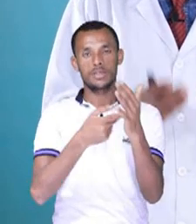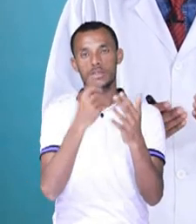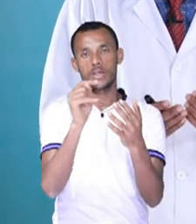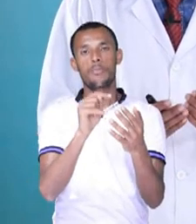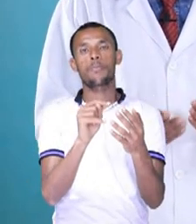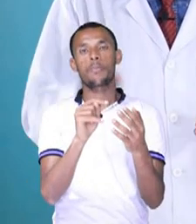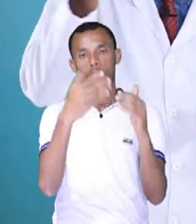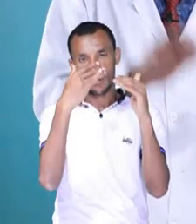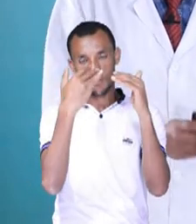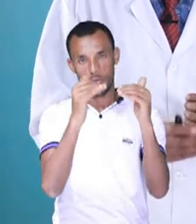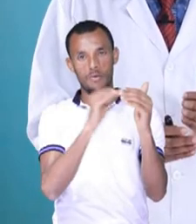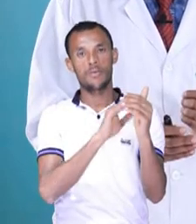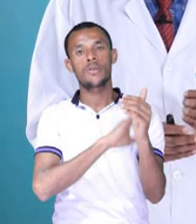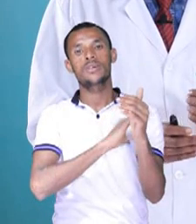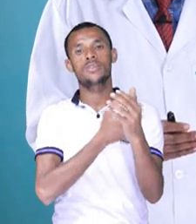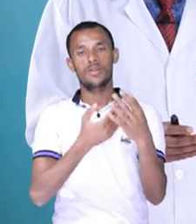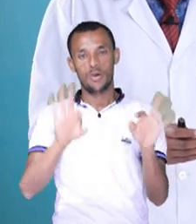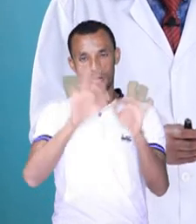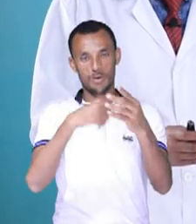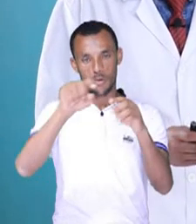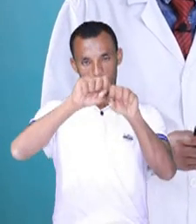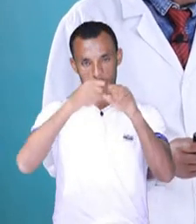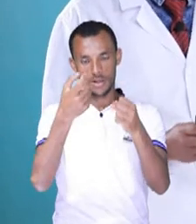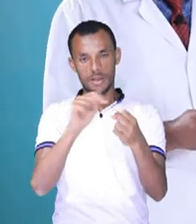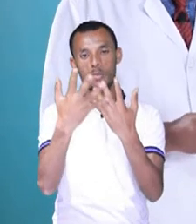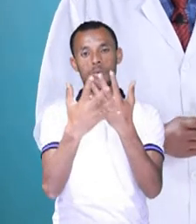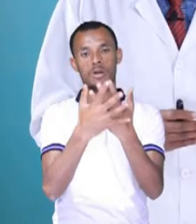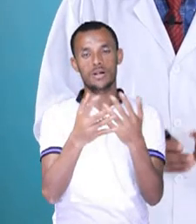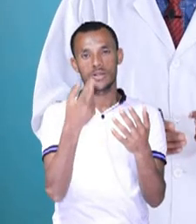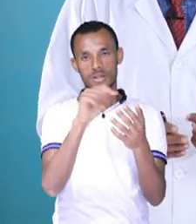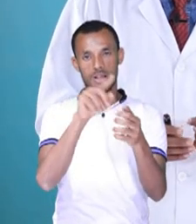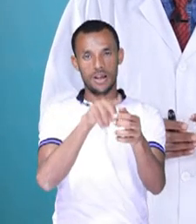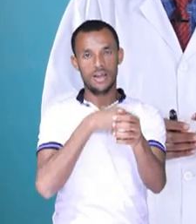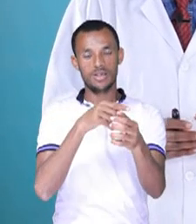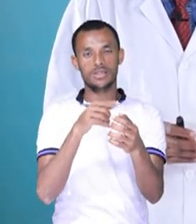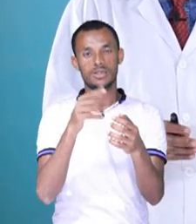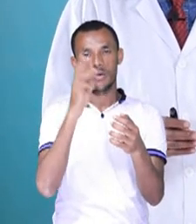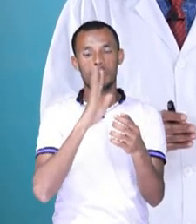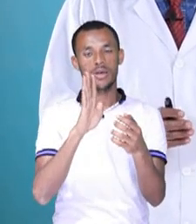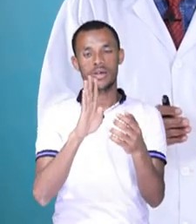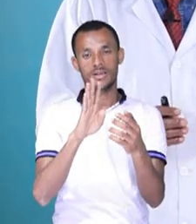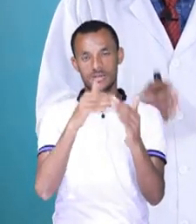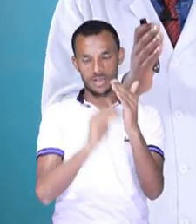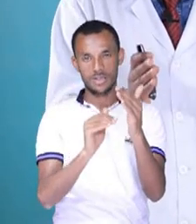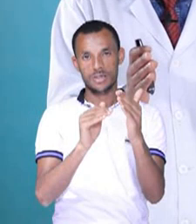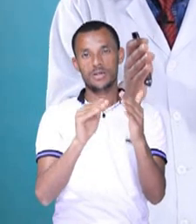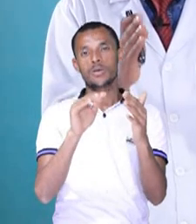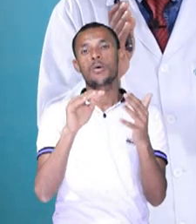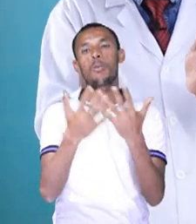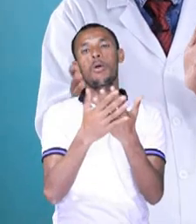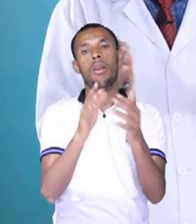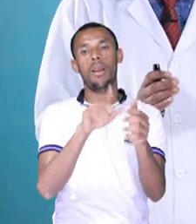energy required to break that bond. But the bond length will be decreases. Bond length means